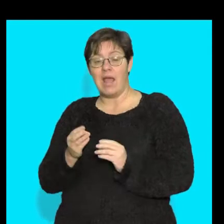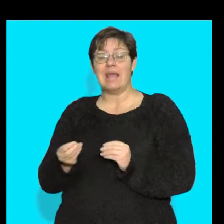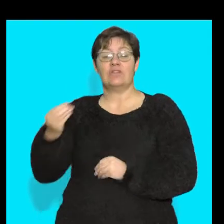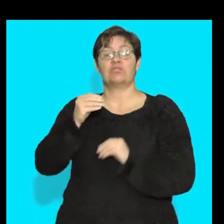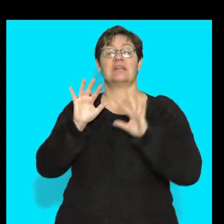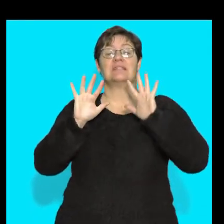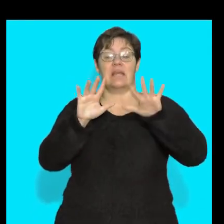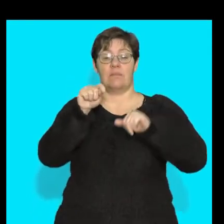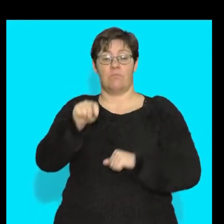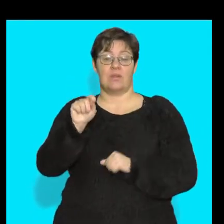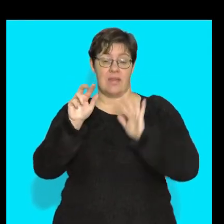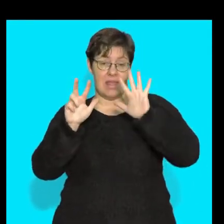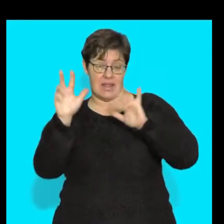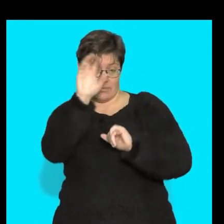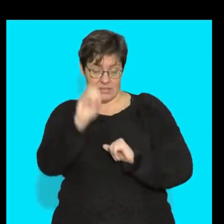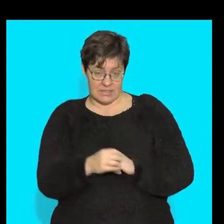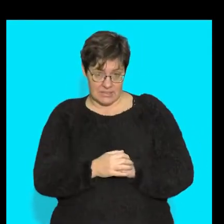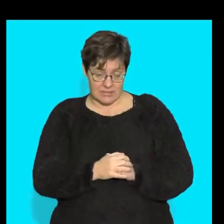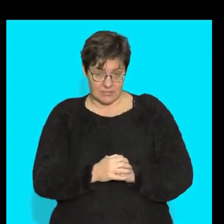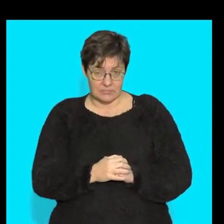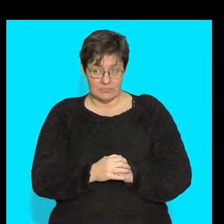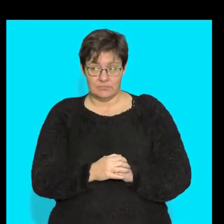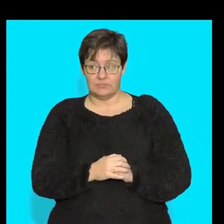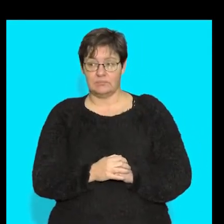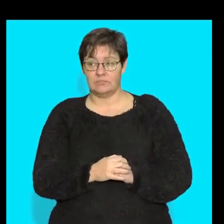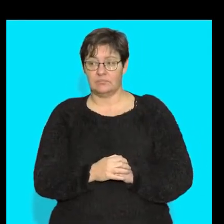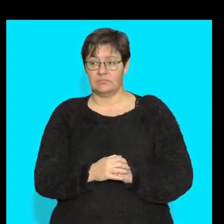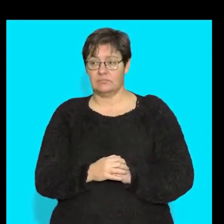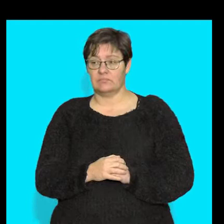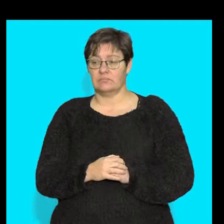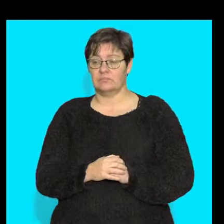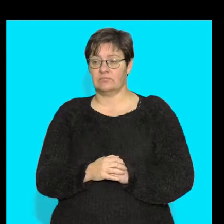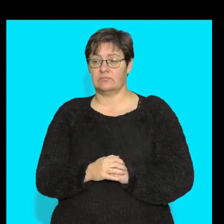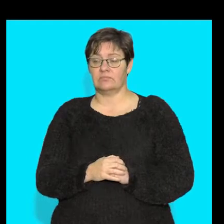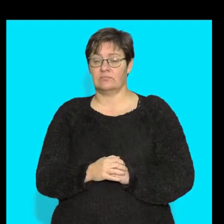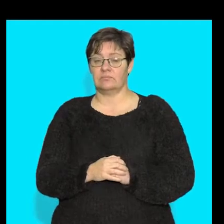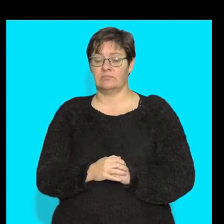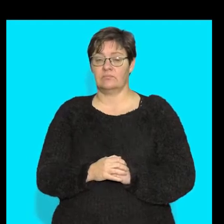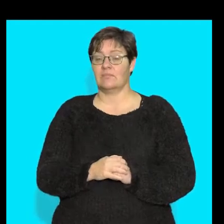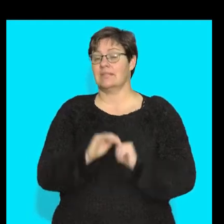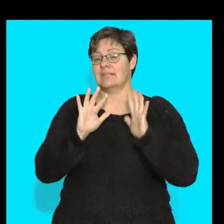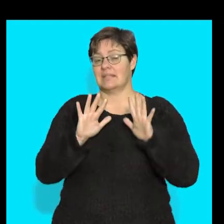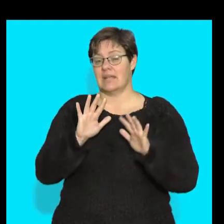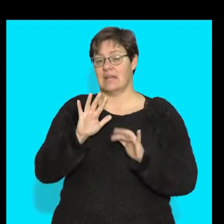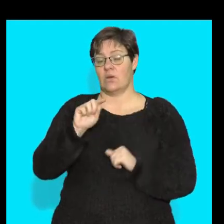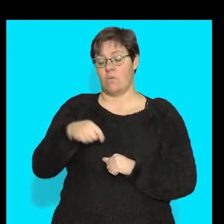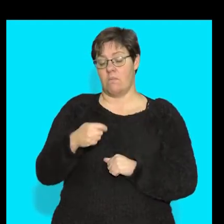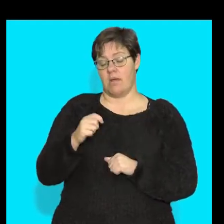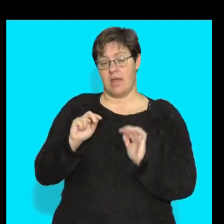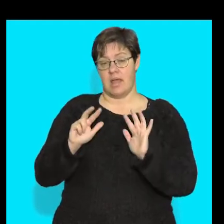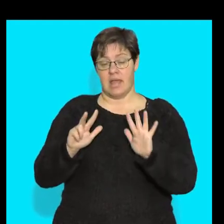10.8. So T3 and T4, the interest here is a